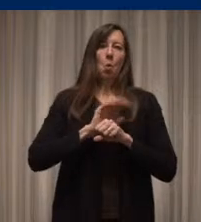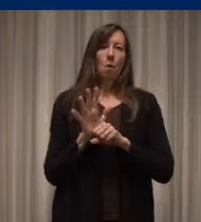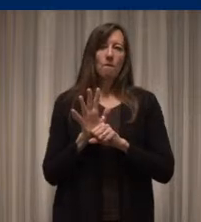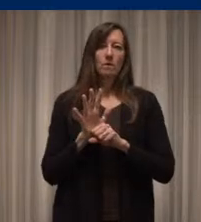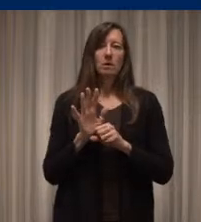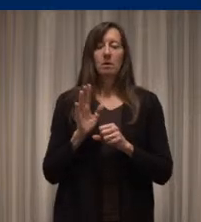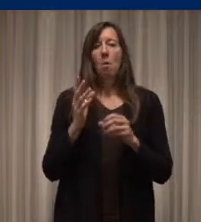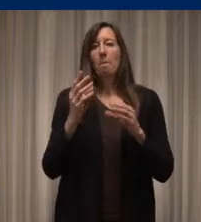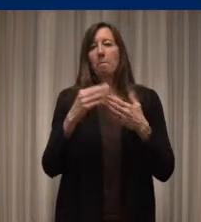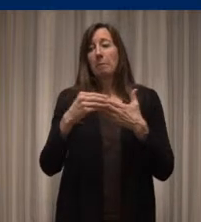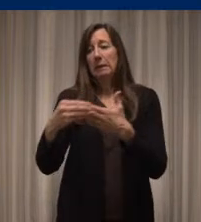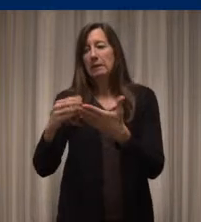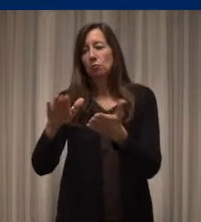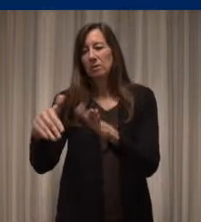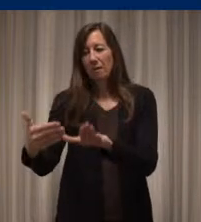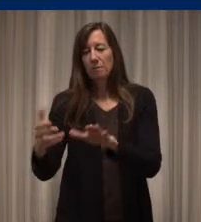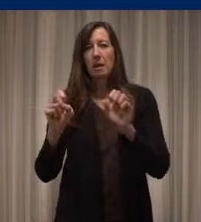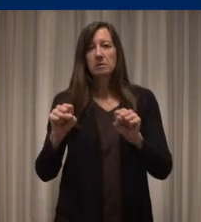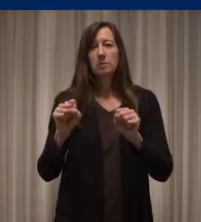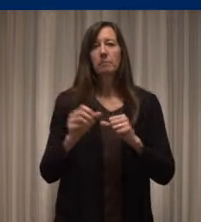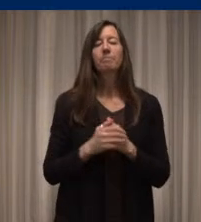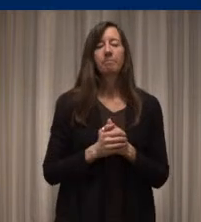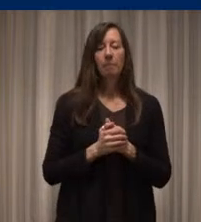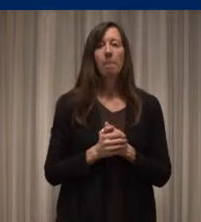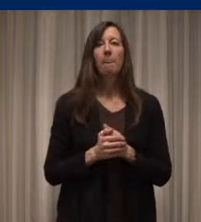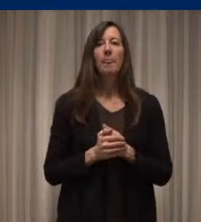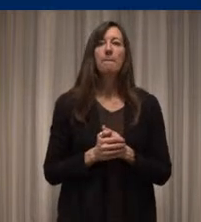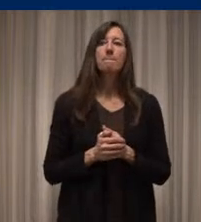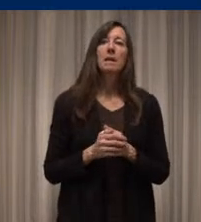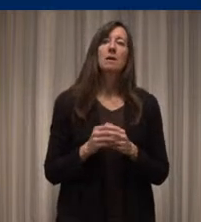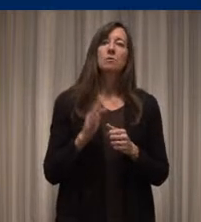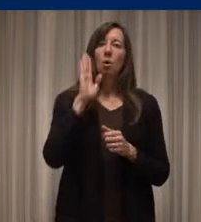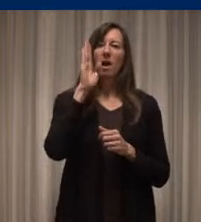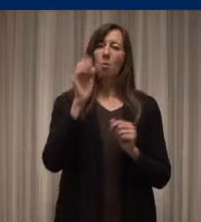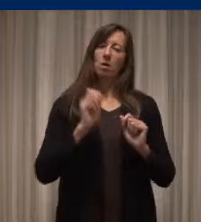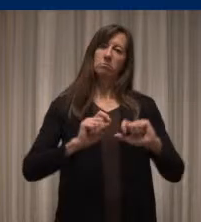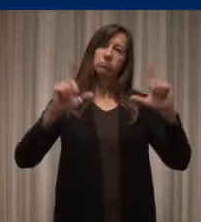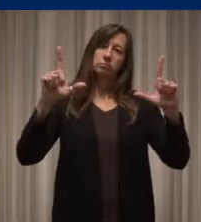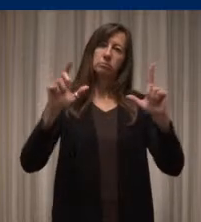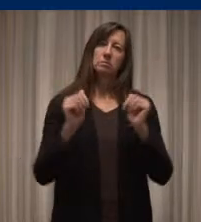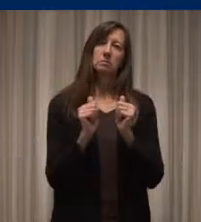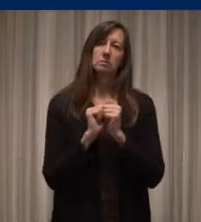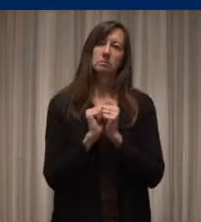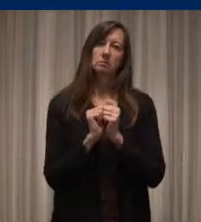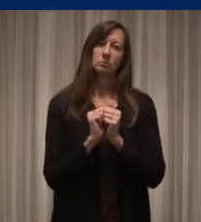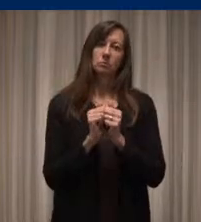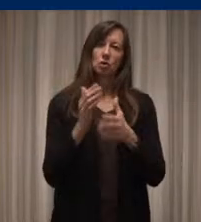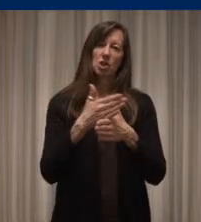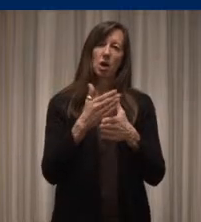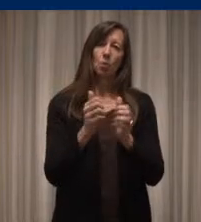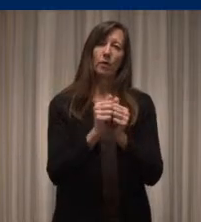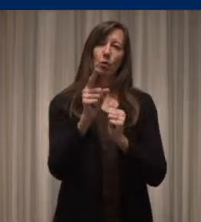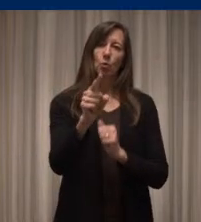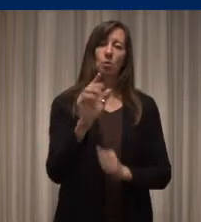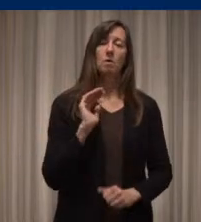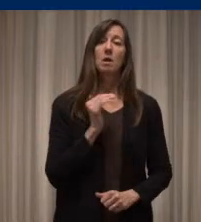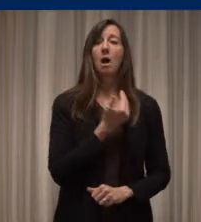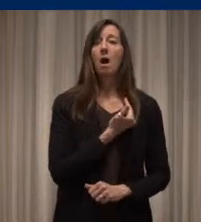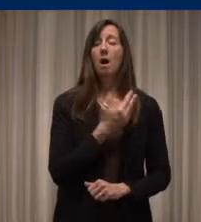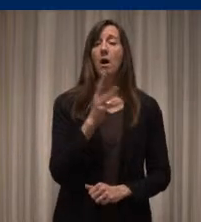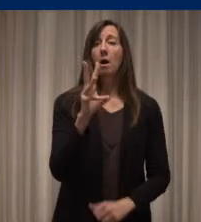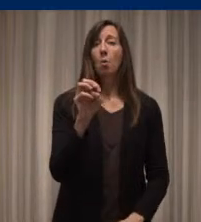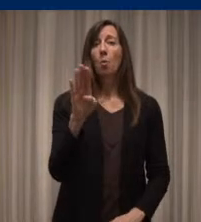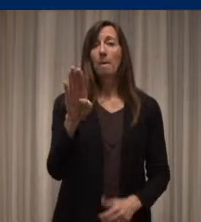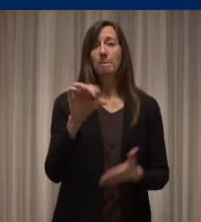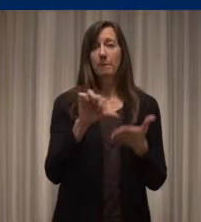second. Again, this will be available on our website and also shared to anybody that's